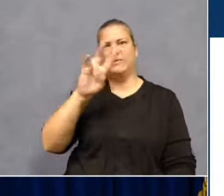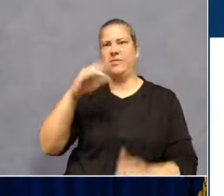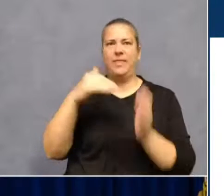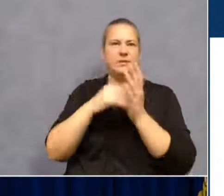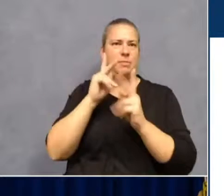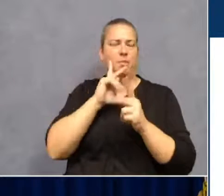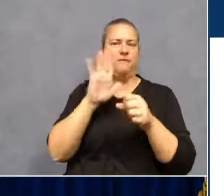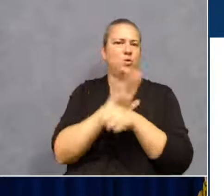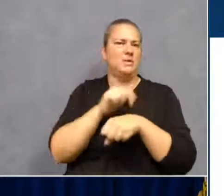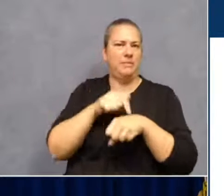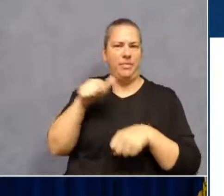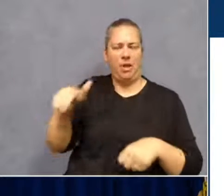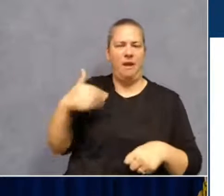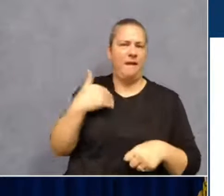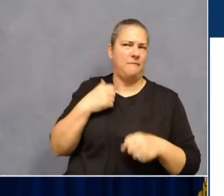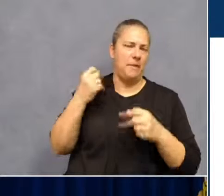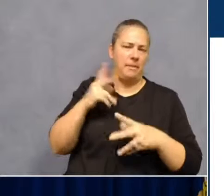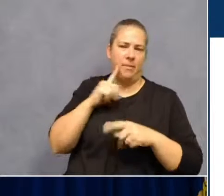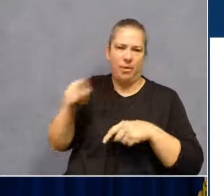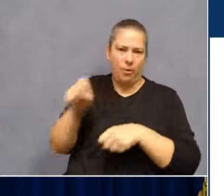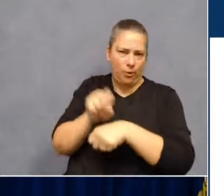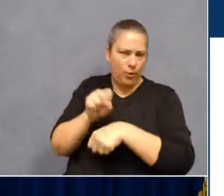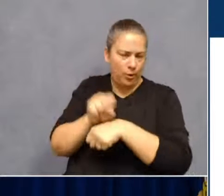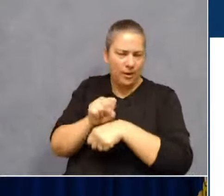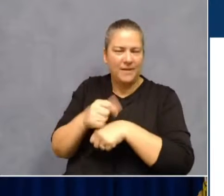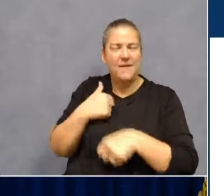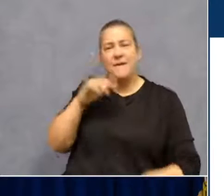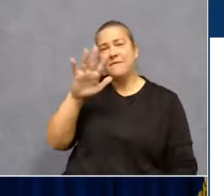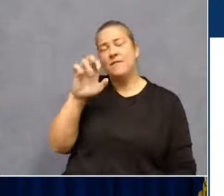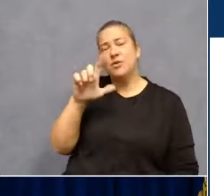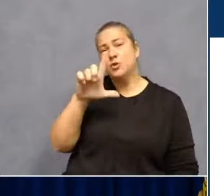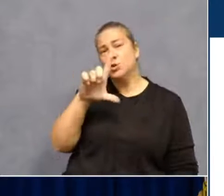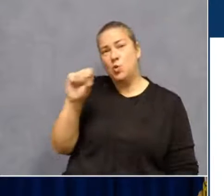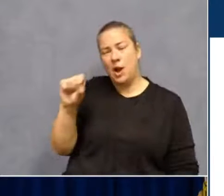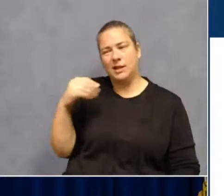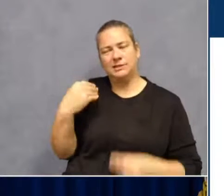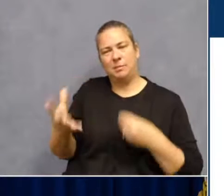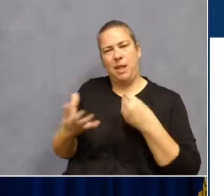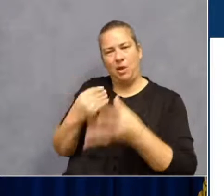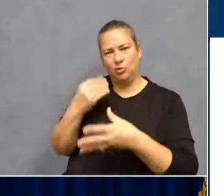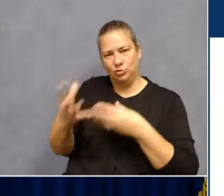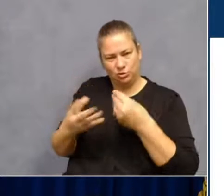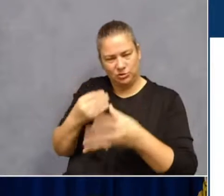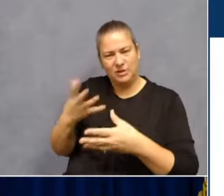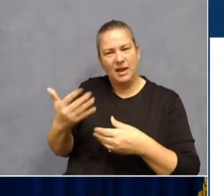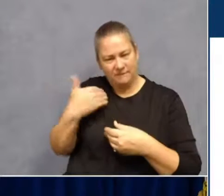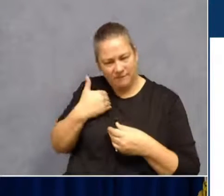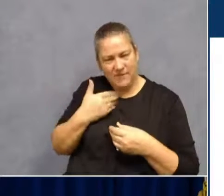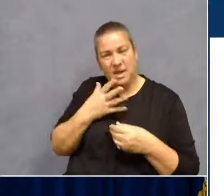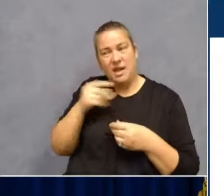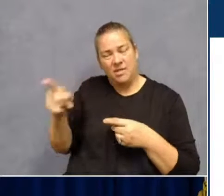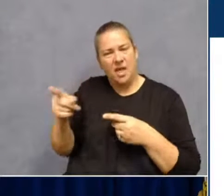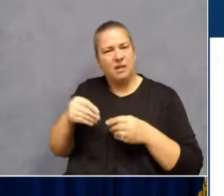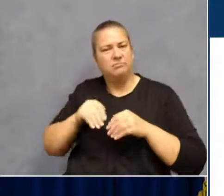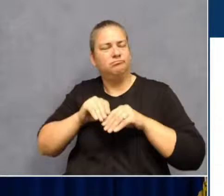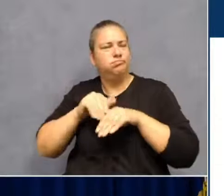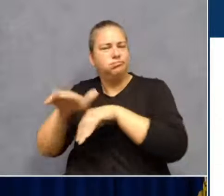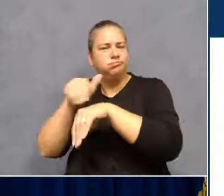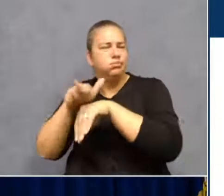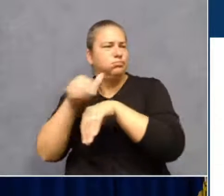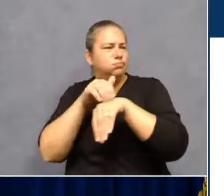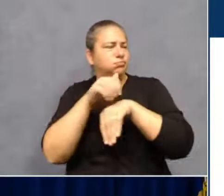automotive sector, which includes 520 suppliers. In total, the auto industry employs over